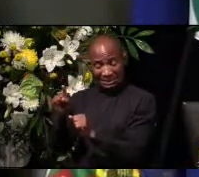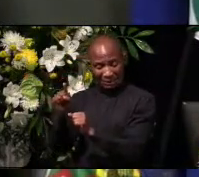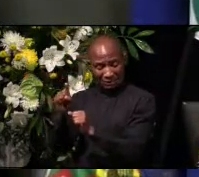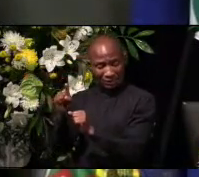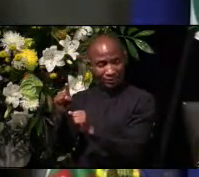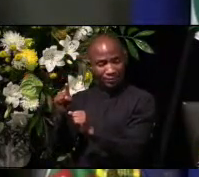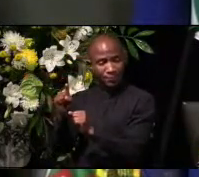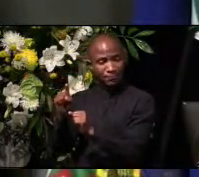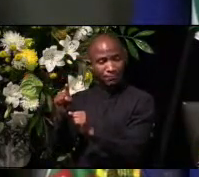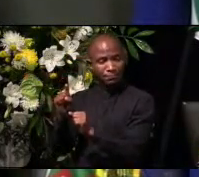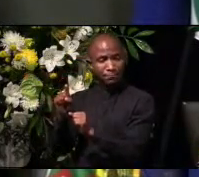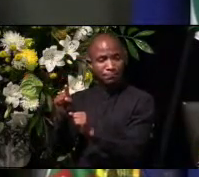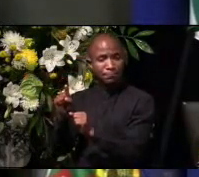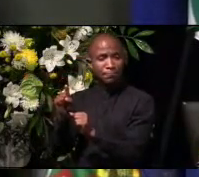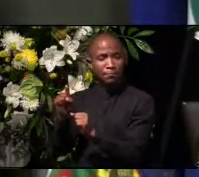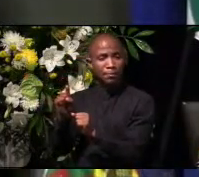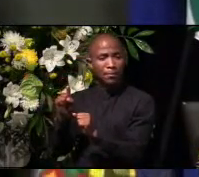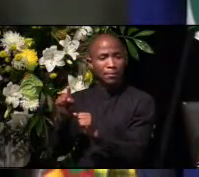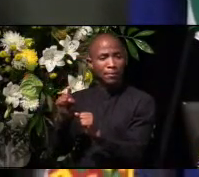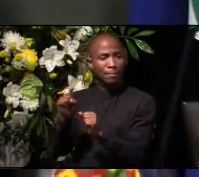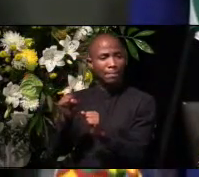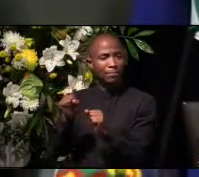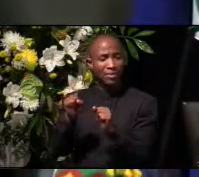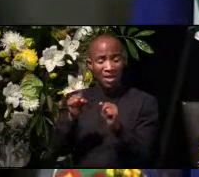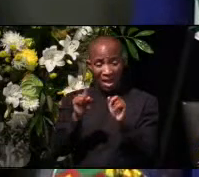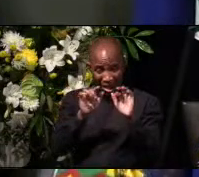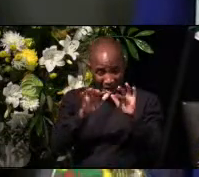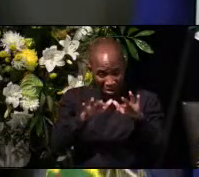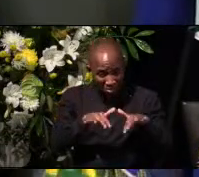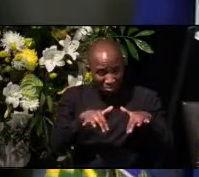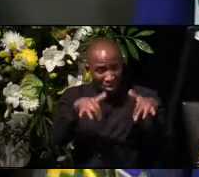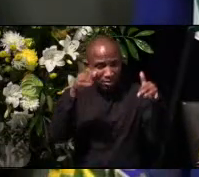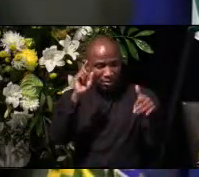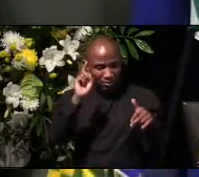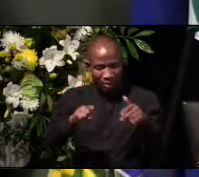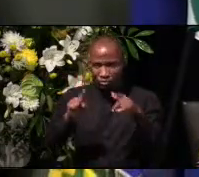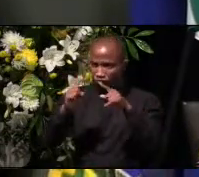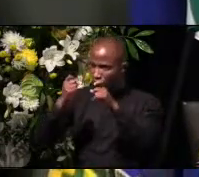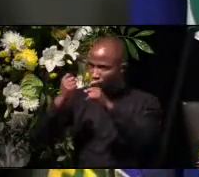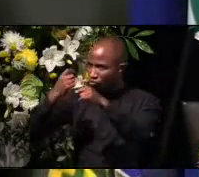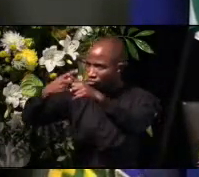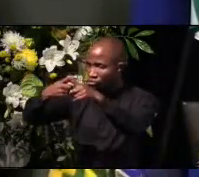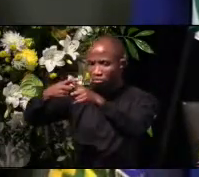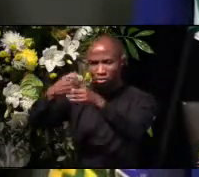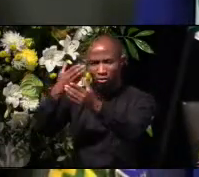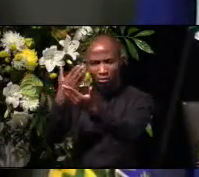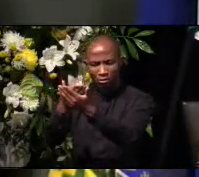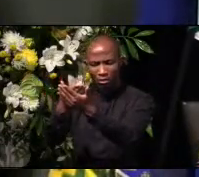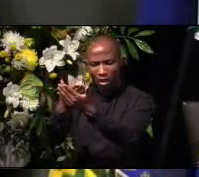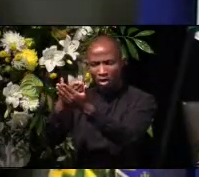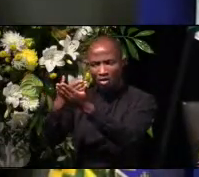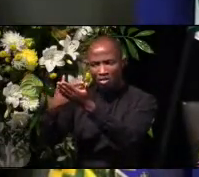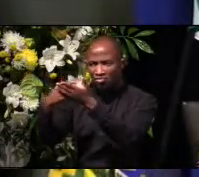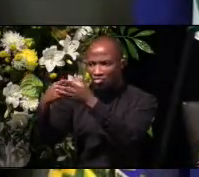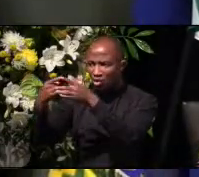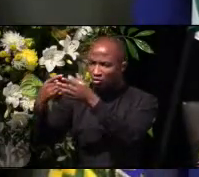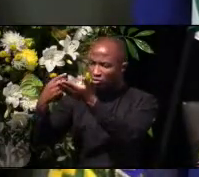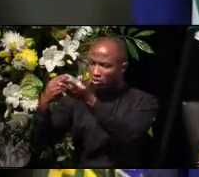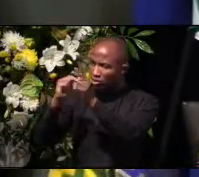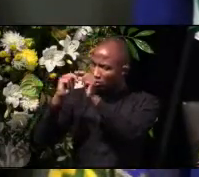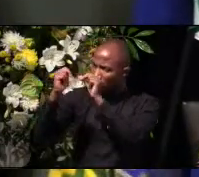speaking Parliament should actually go into process of negotiations with the executive about how that budget should look